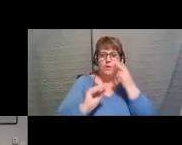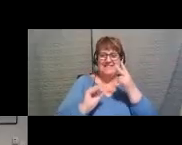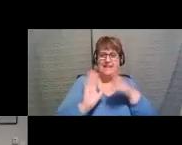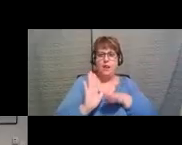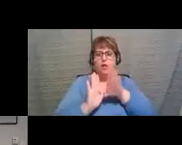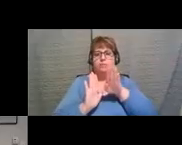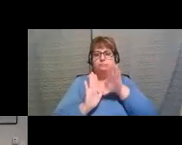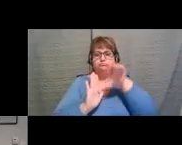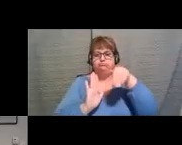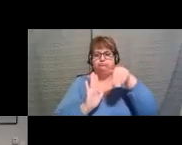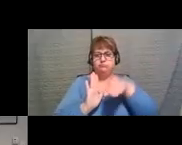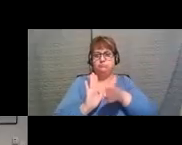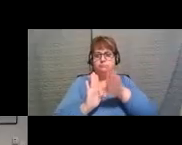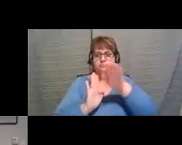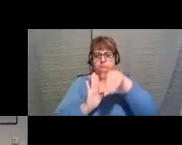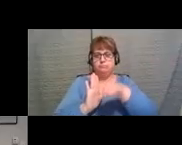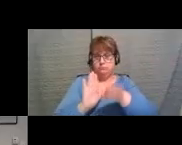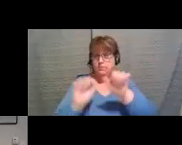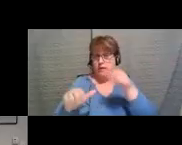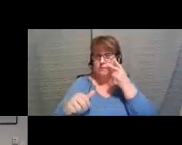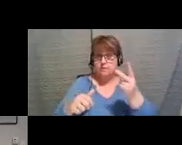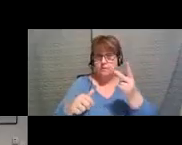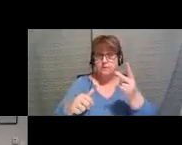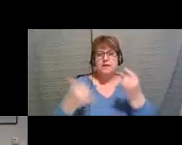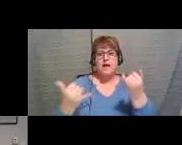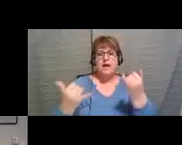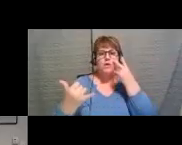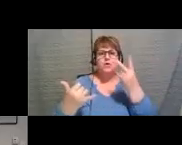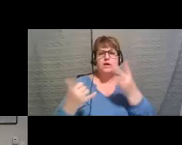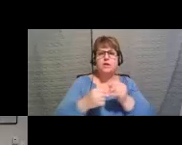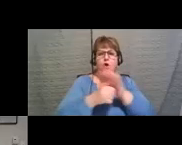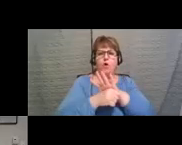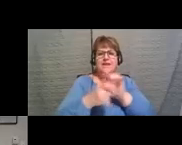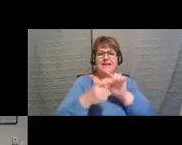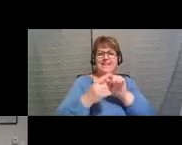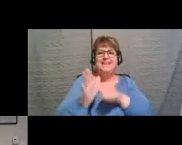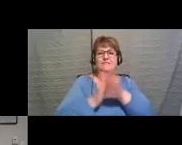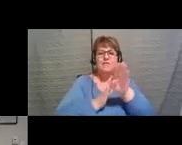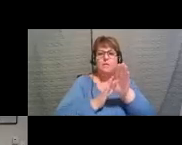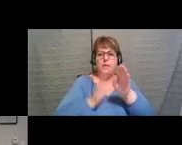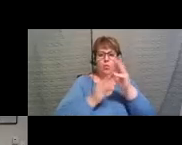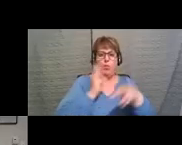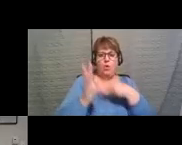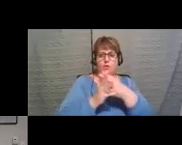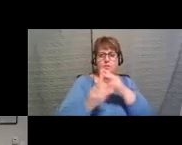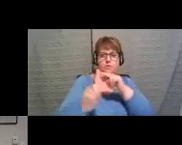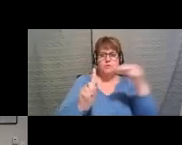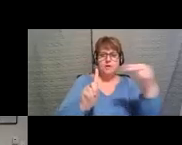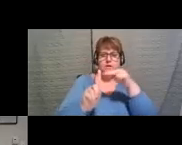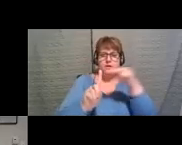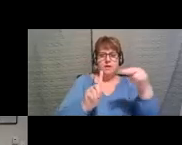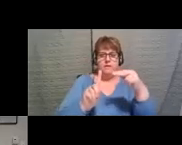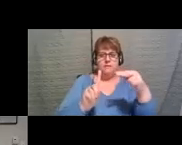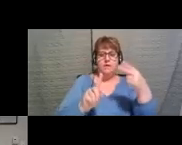fall. And so let's look at COVID in the developing world from the perspective of the Human